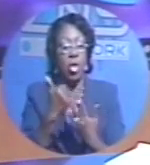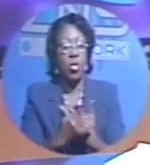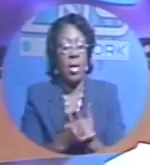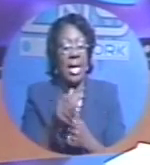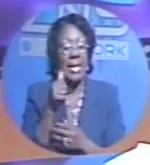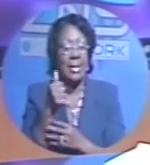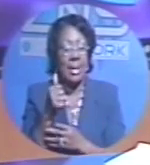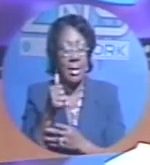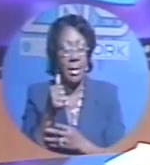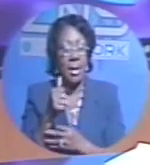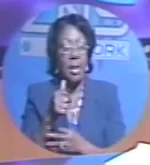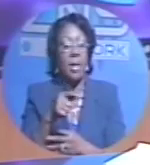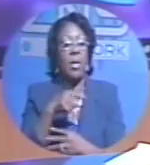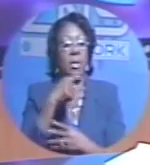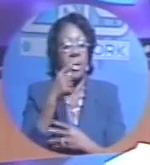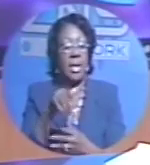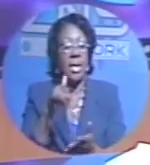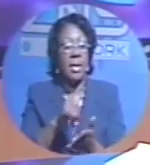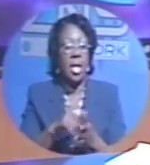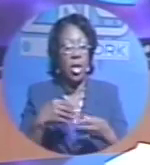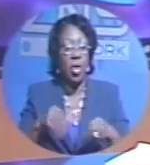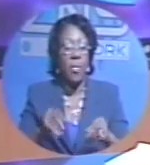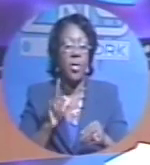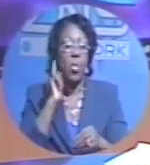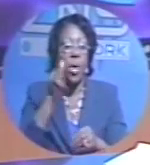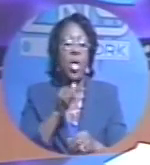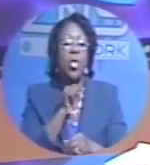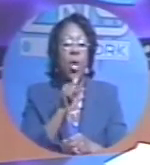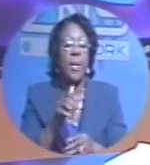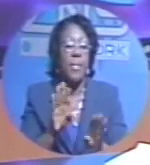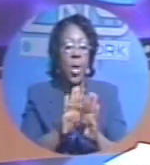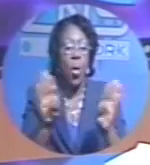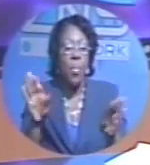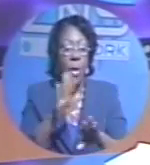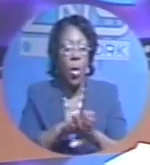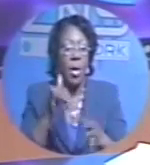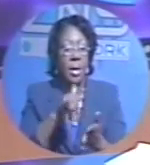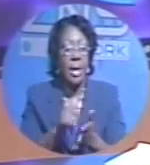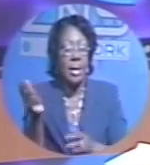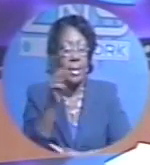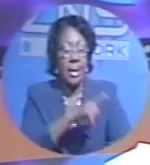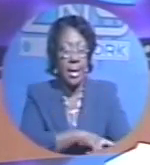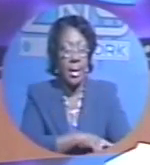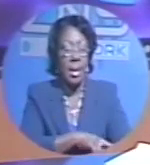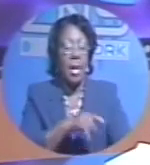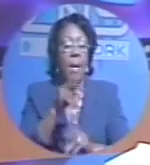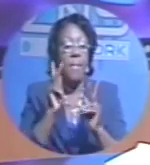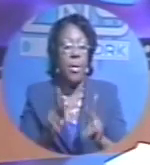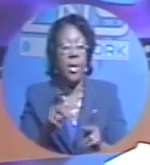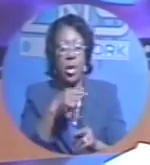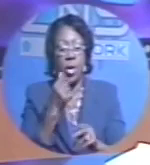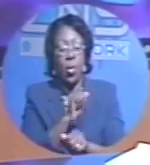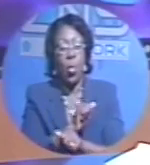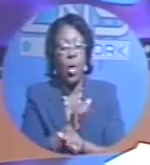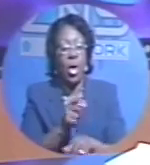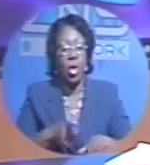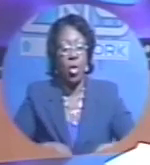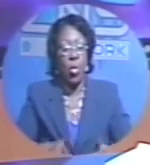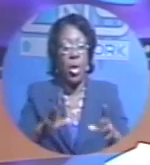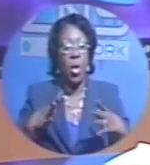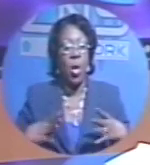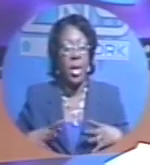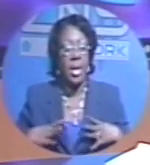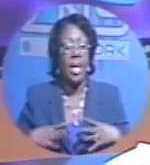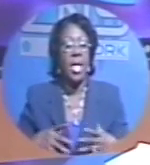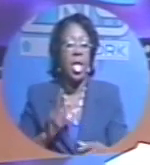also announced that shops are not allowed to open for business on that day. Meantime, employees who are required to work during this holiday should